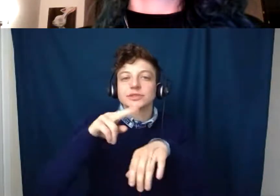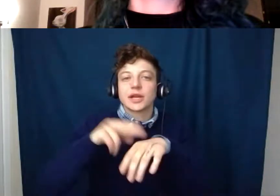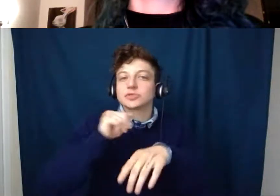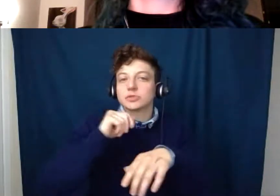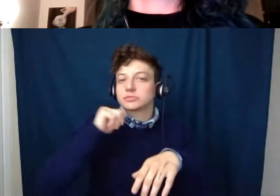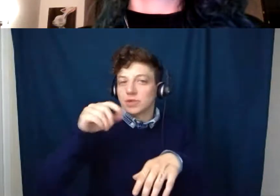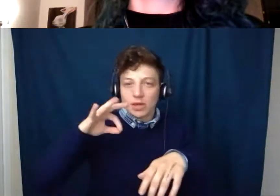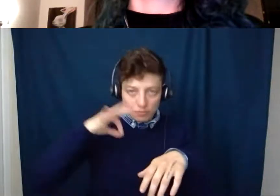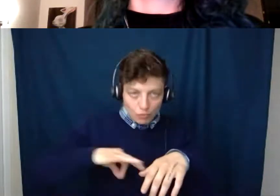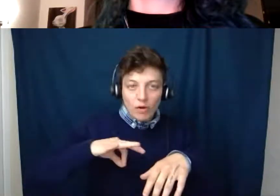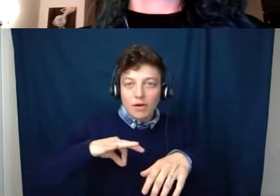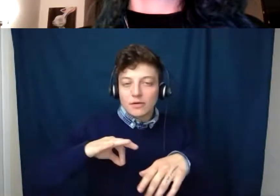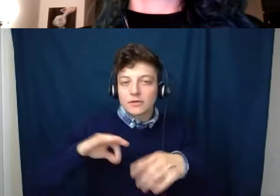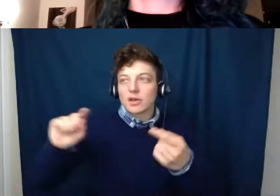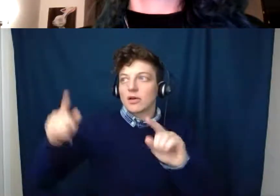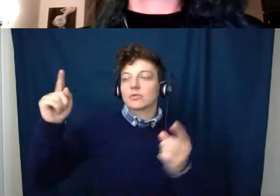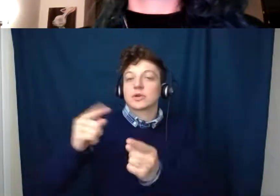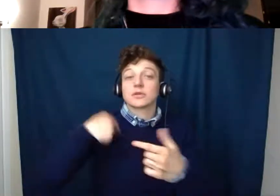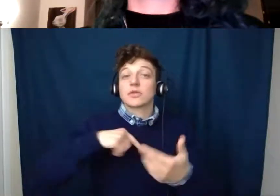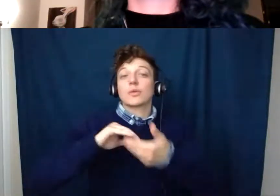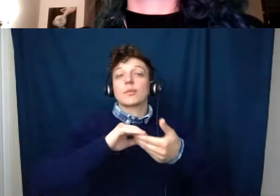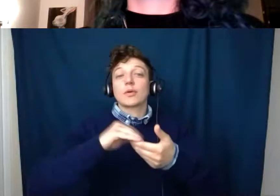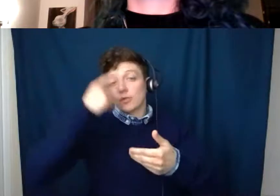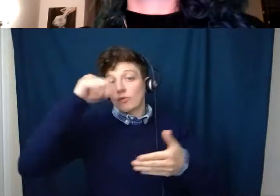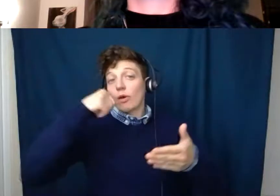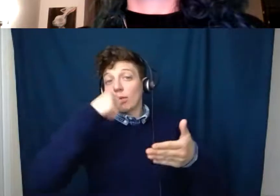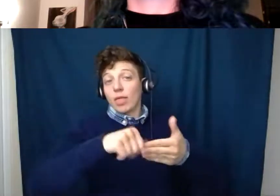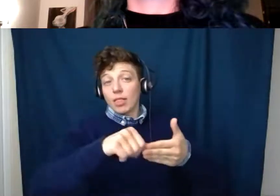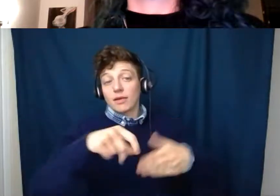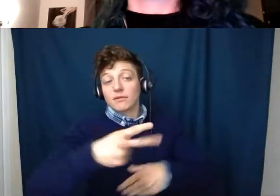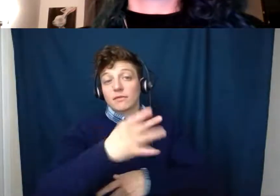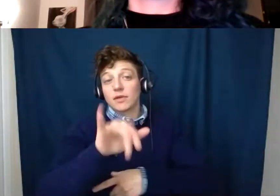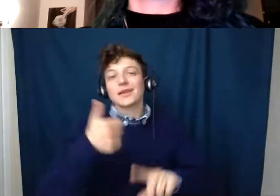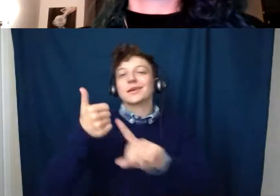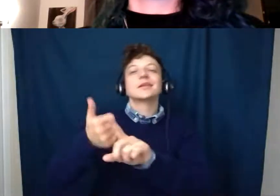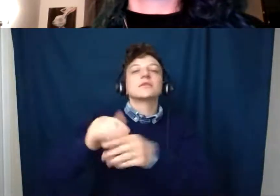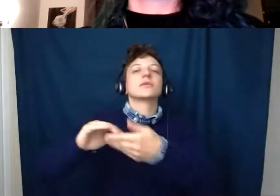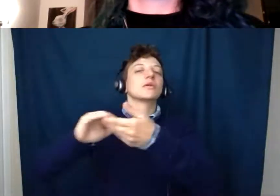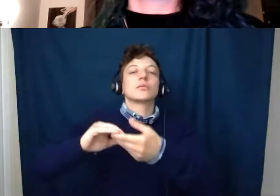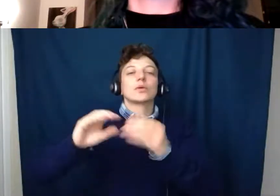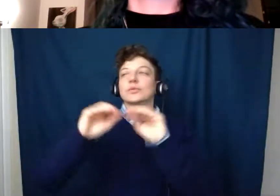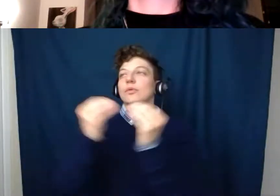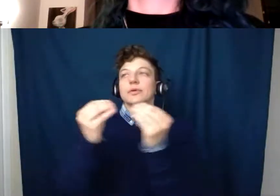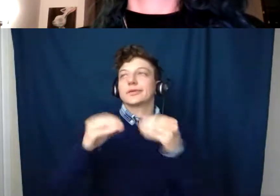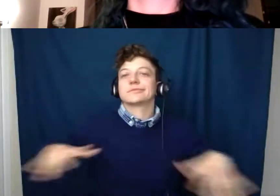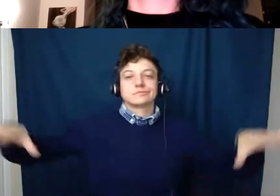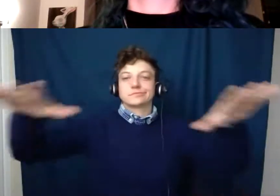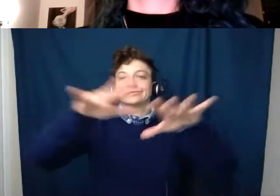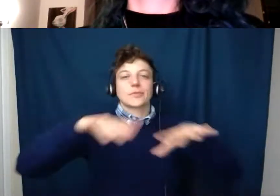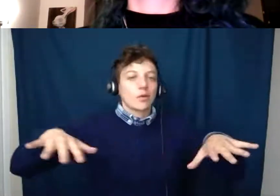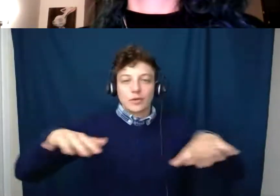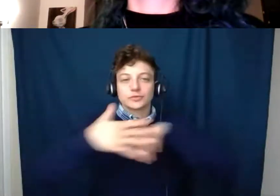we partner with for the mailing in Philadelphia. They partner with organizations across the country, with grassroots kind of like